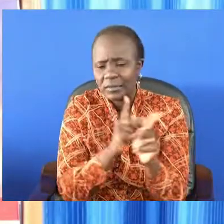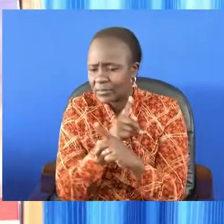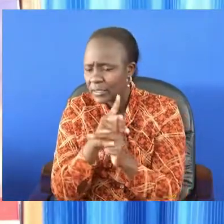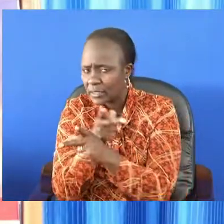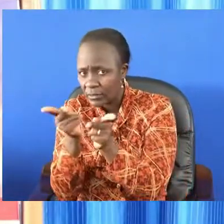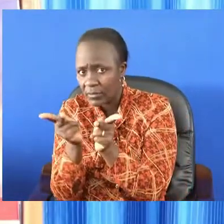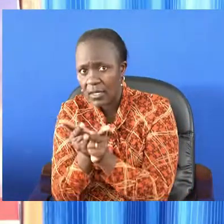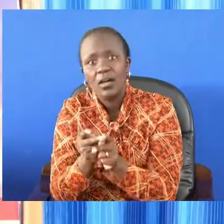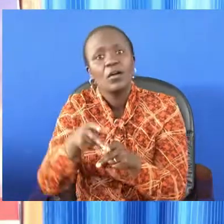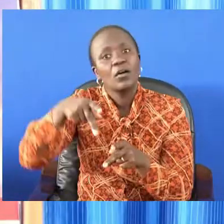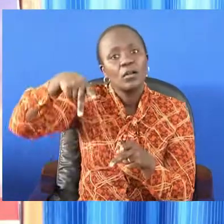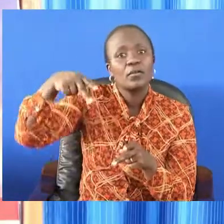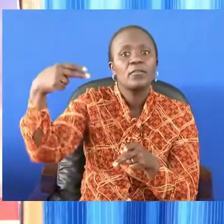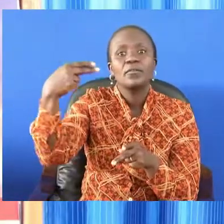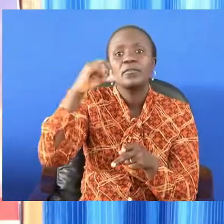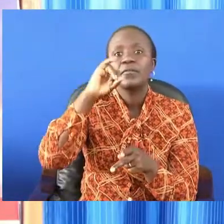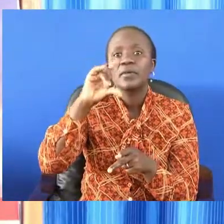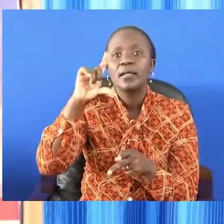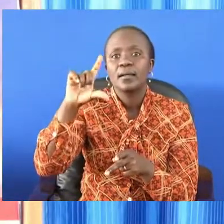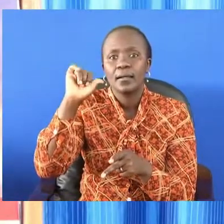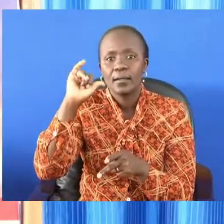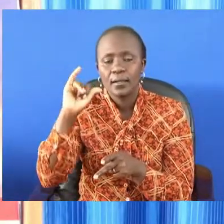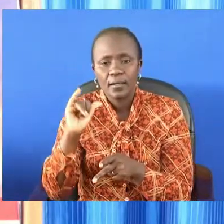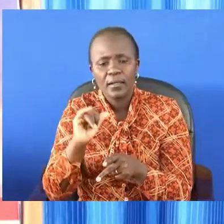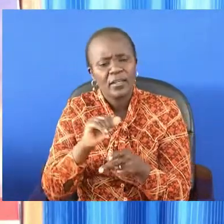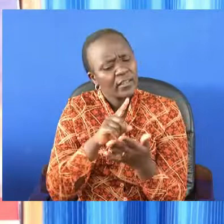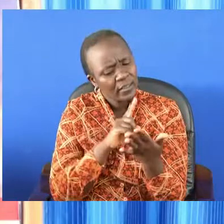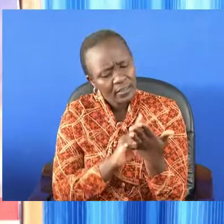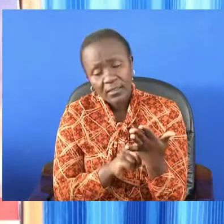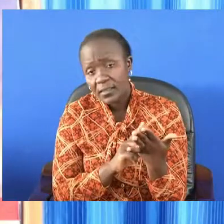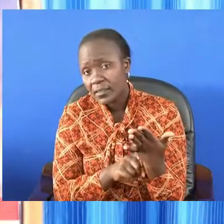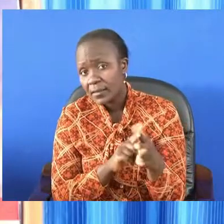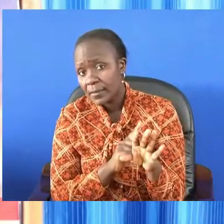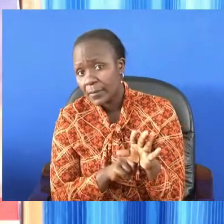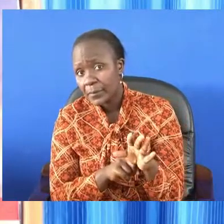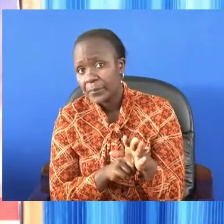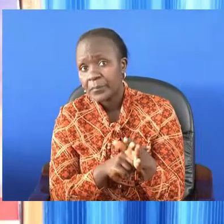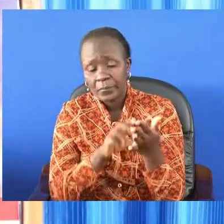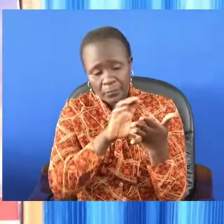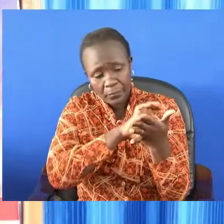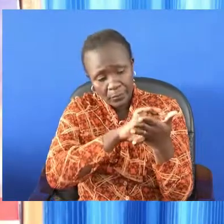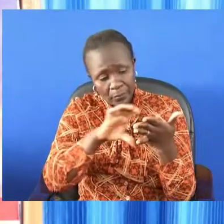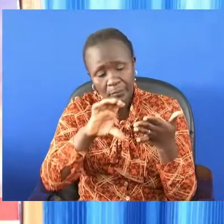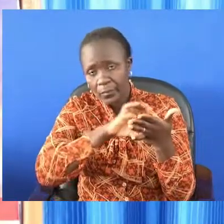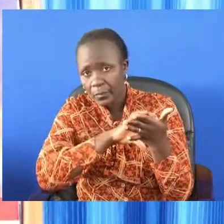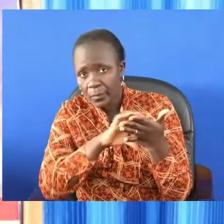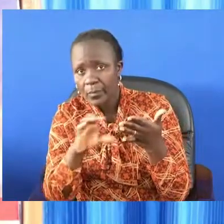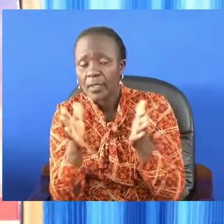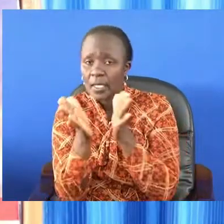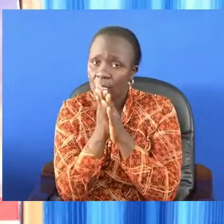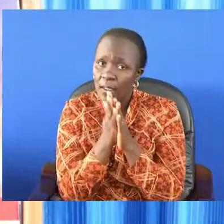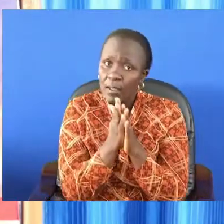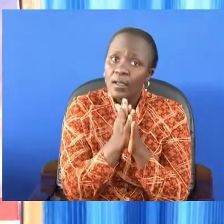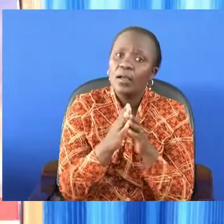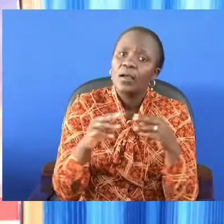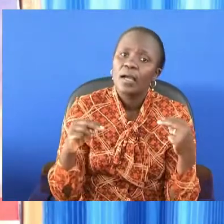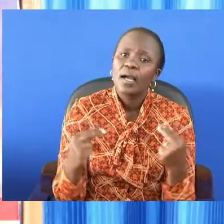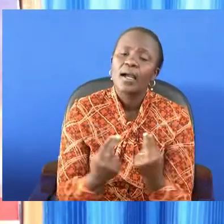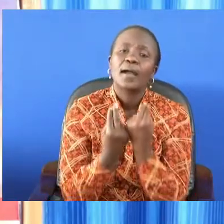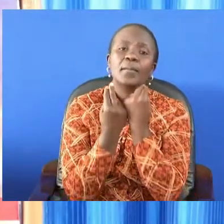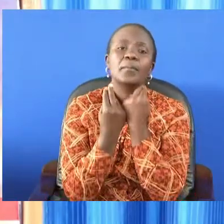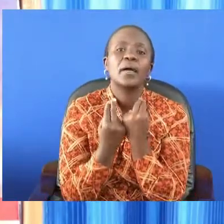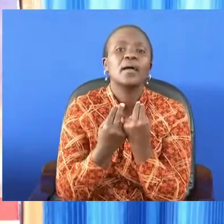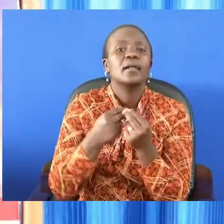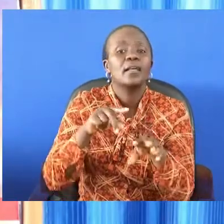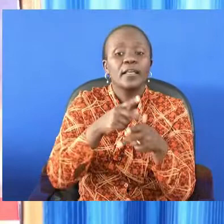also Philippi. And so this particular passage which we are reading, these events took place